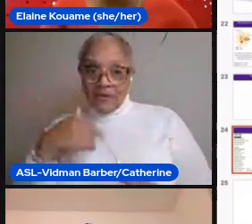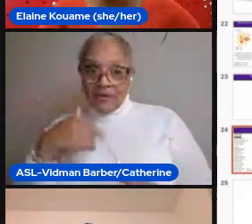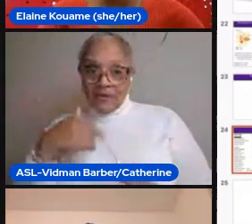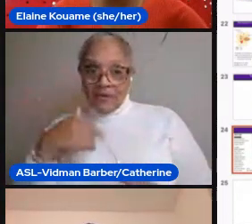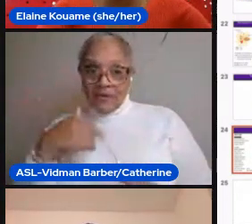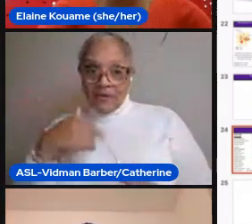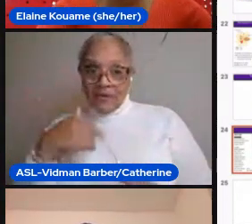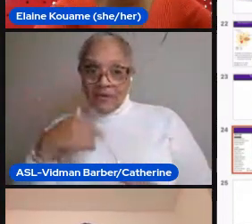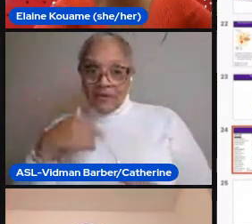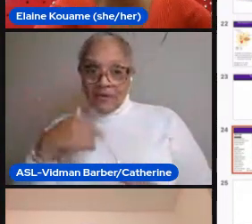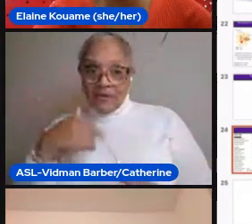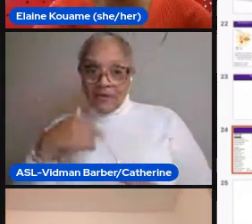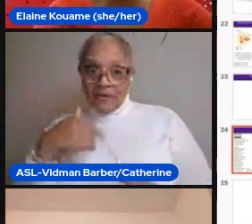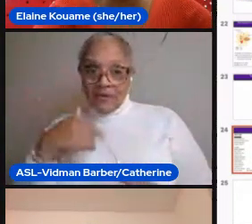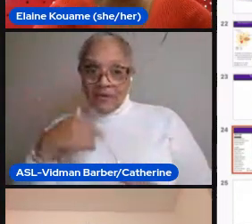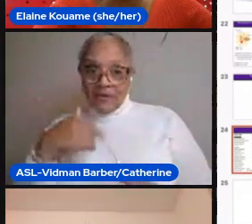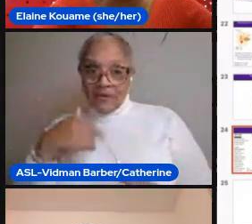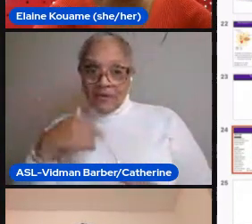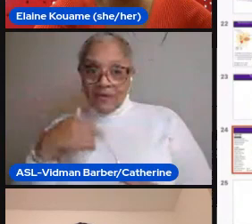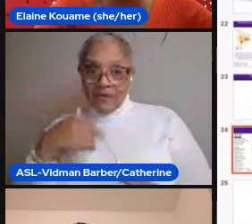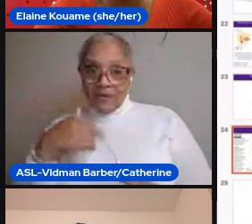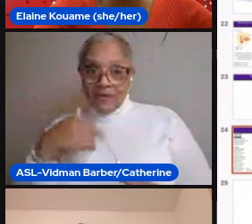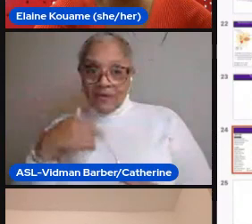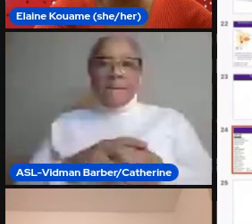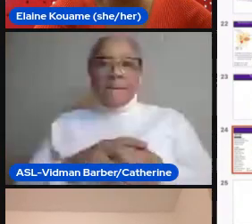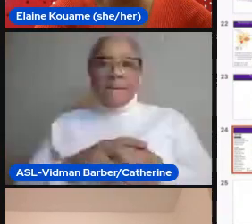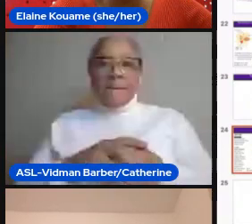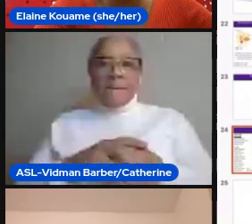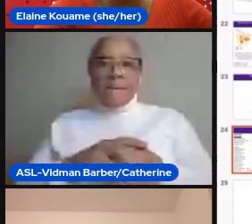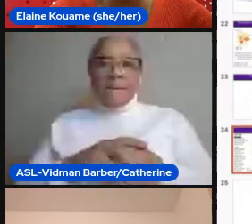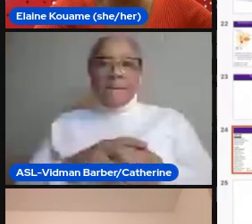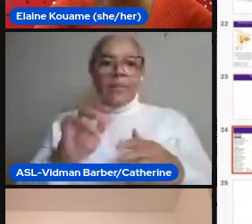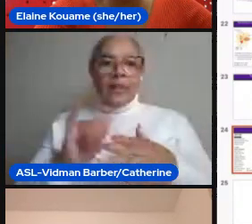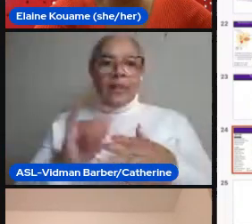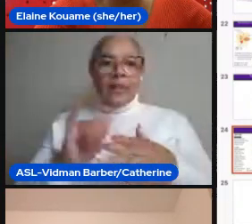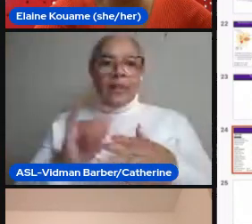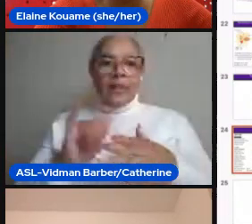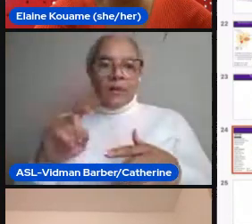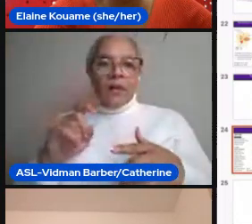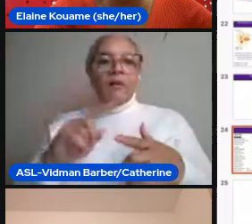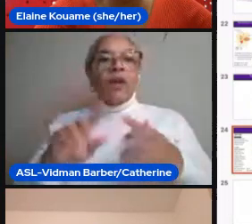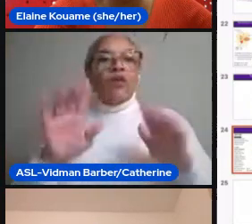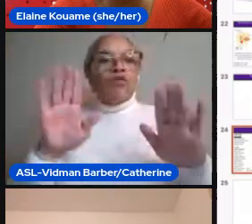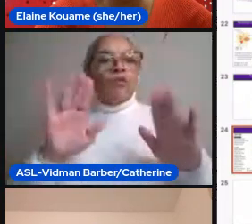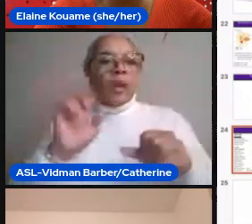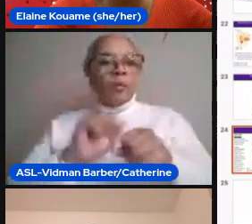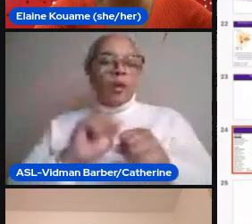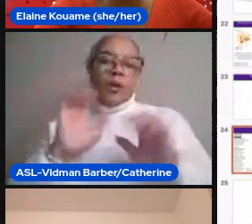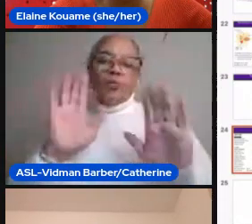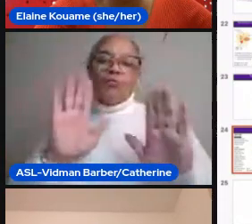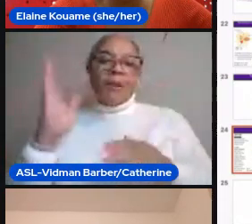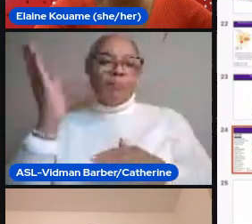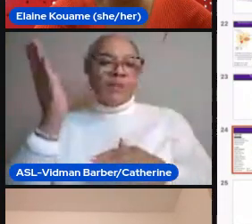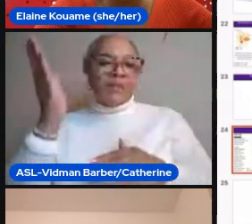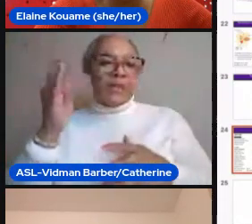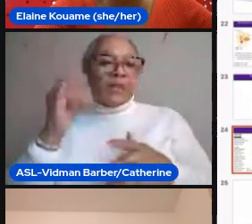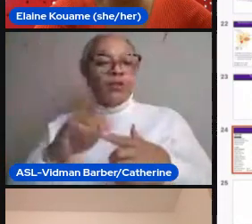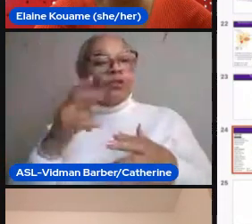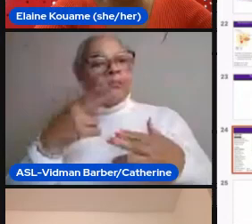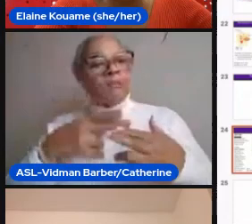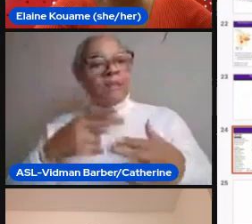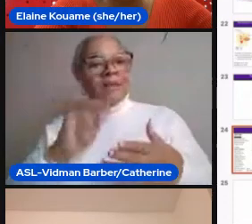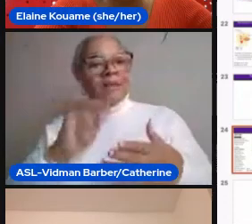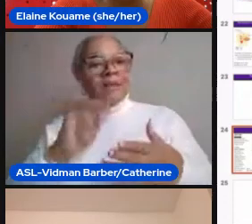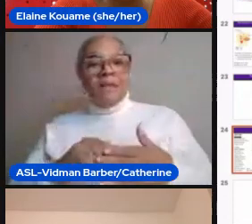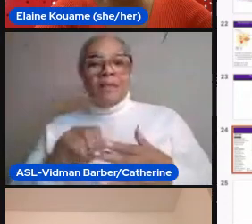there's a Okay. question from Nzinga Mac. She says, "Great work and great presentation, Dr. Elaine. You mentioned the computational aspect, if I'm